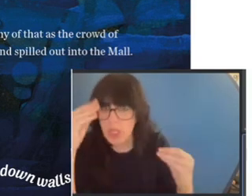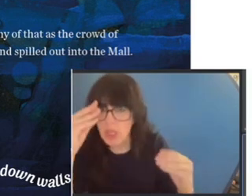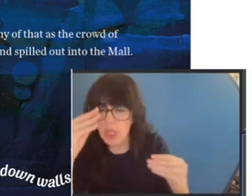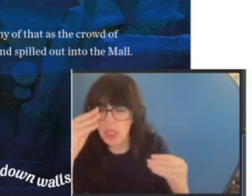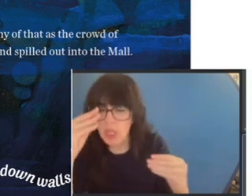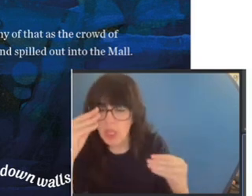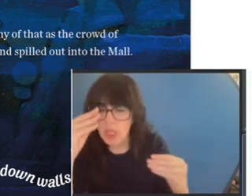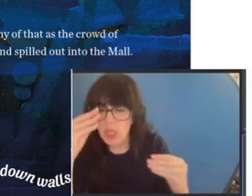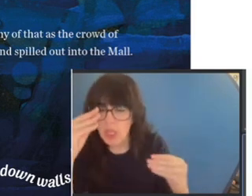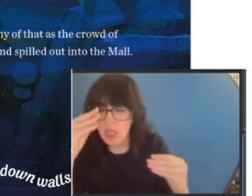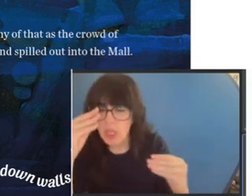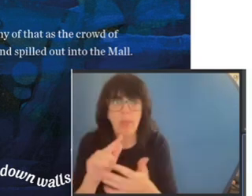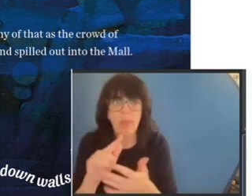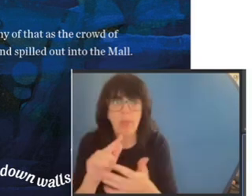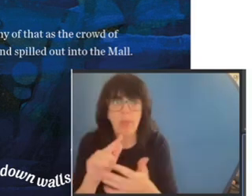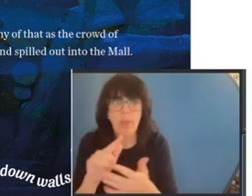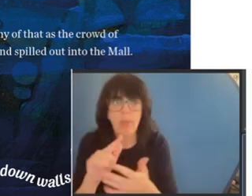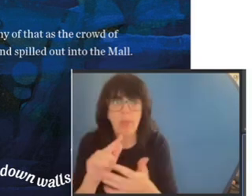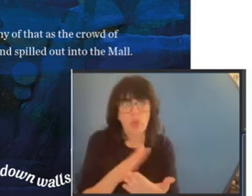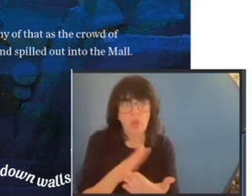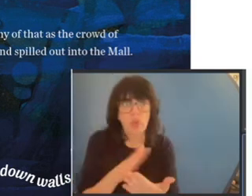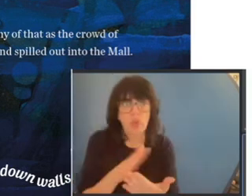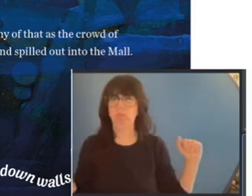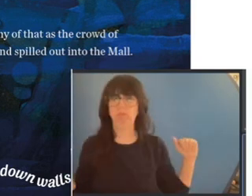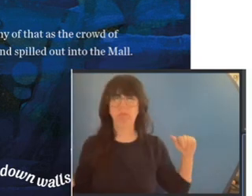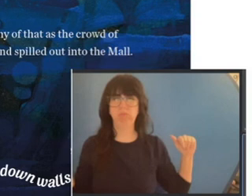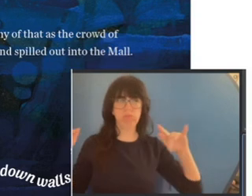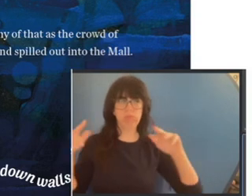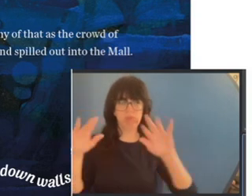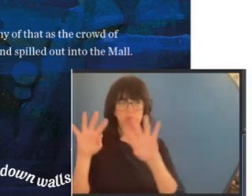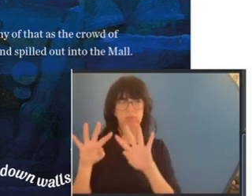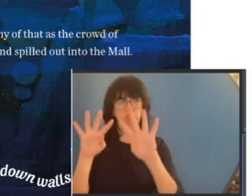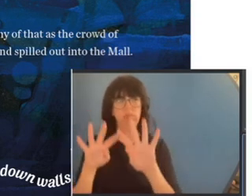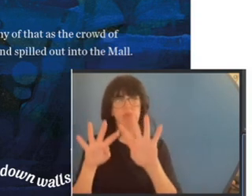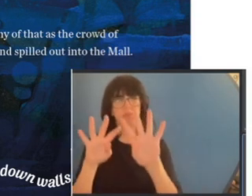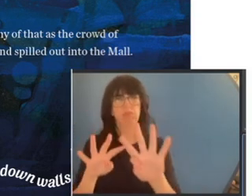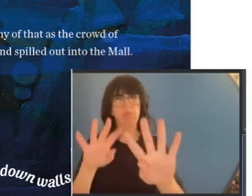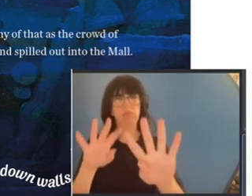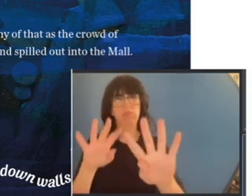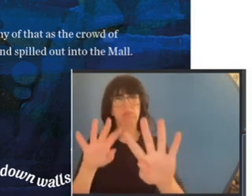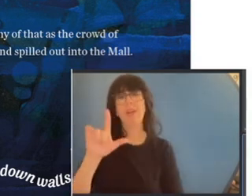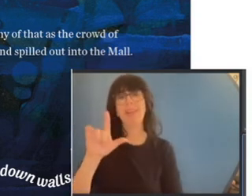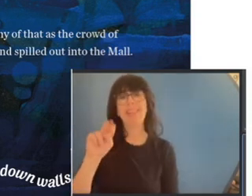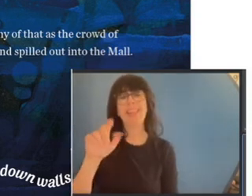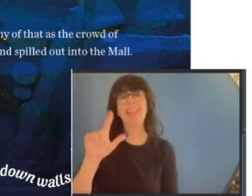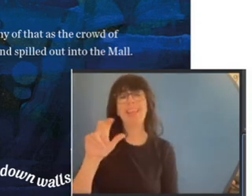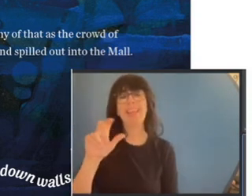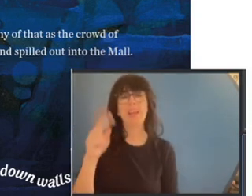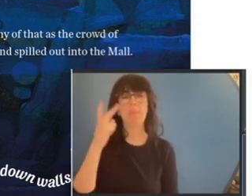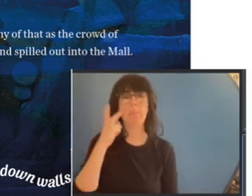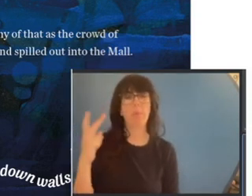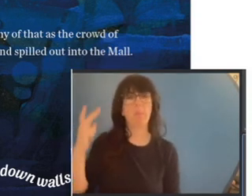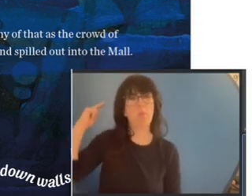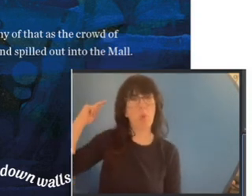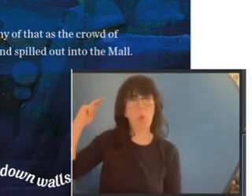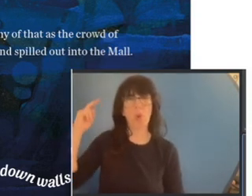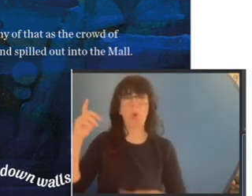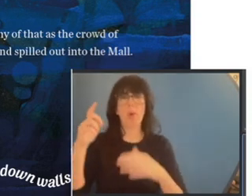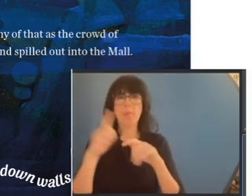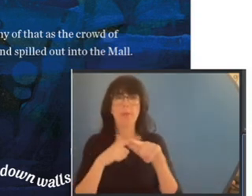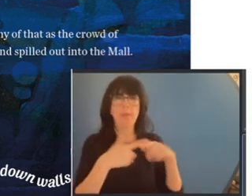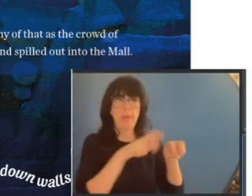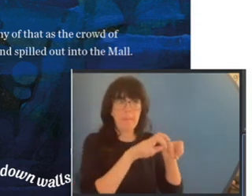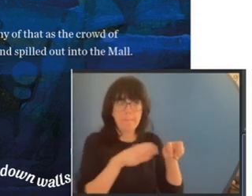at the Lincoln Memorial and spilled onto out into the mall. Bare feet dangled in the reflecting pool.